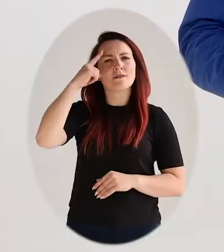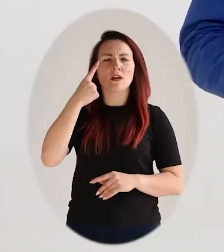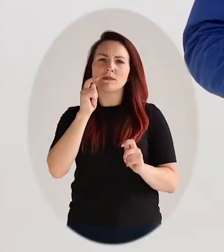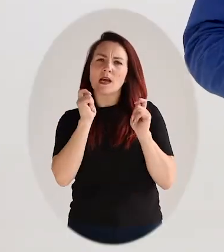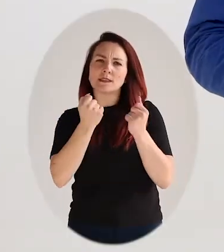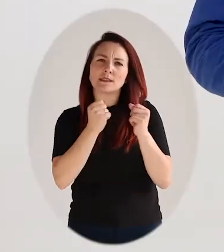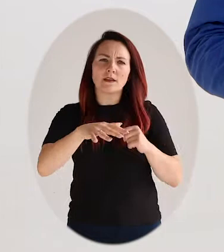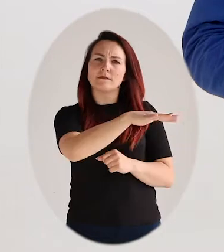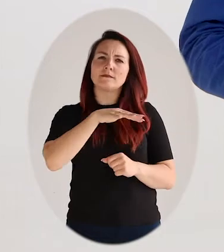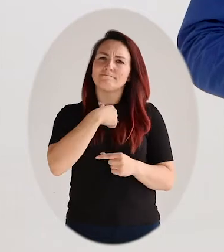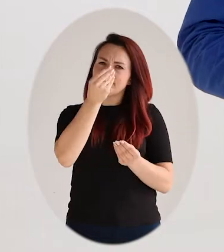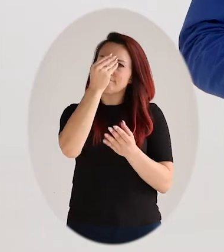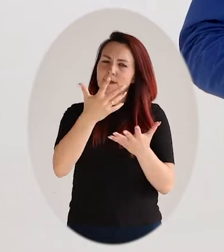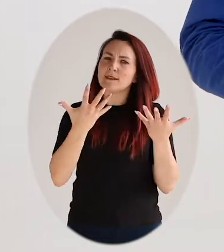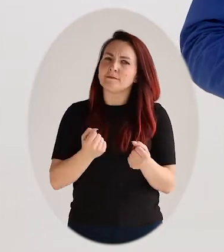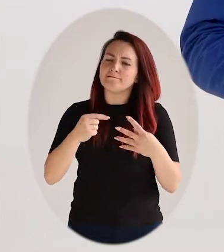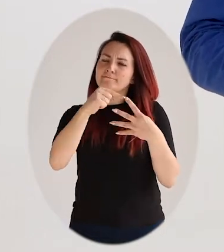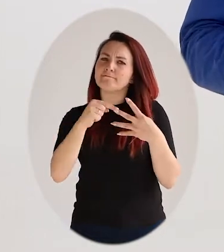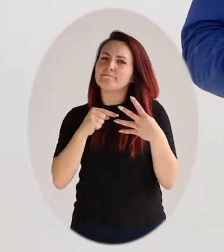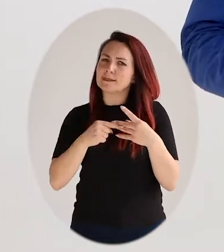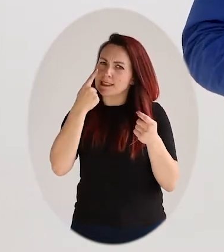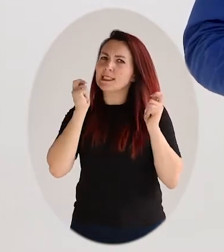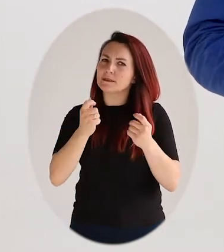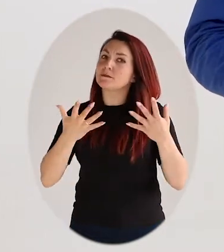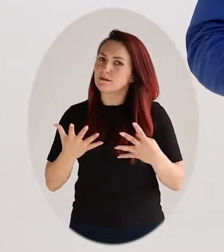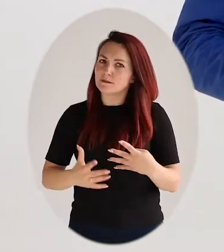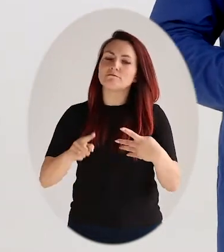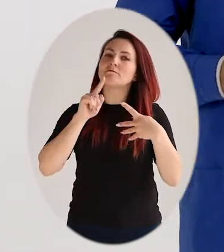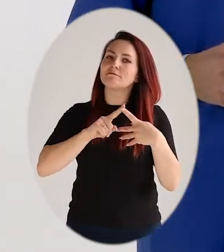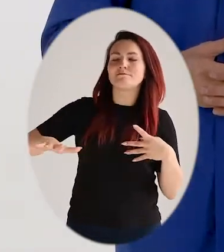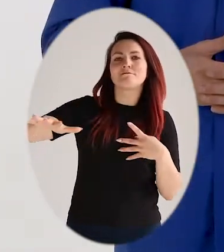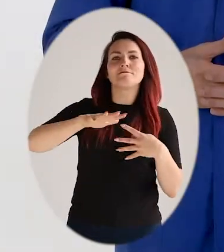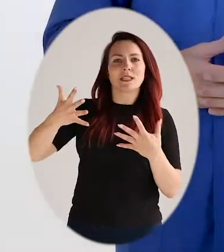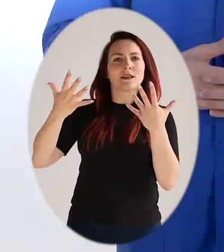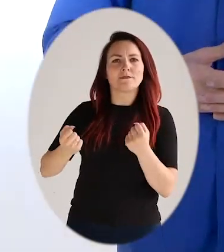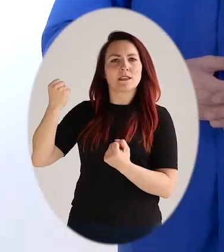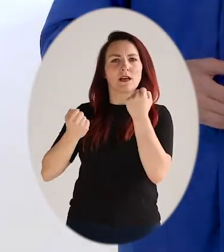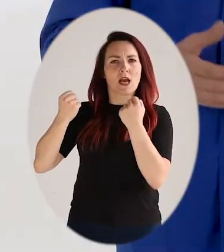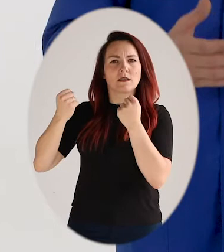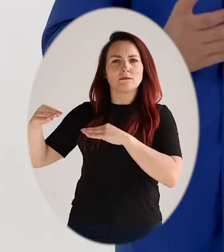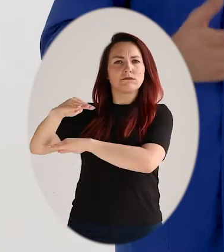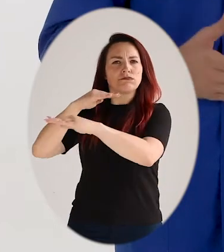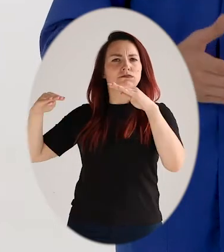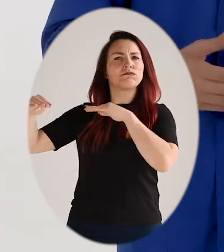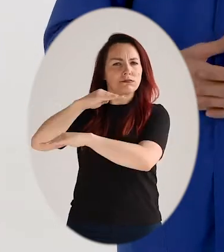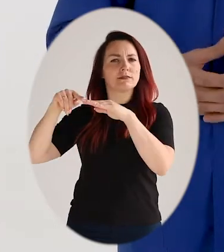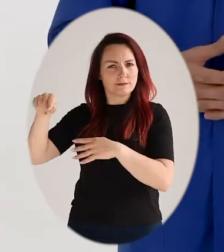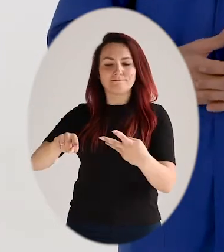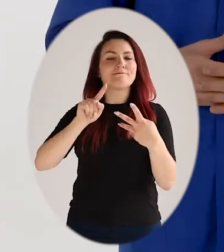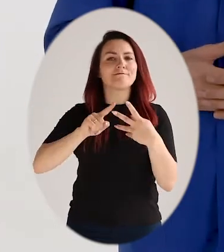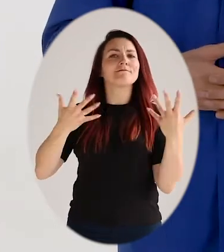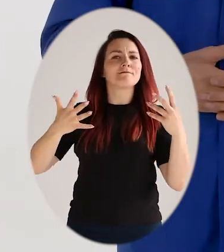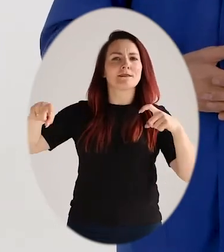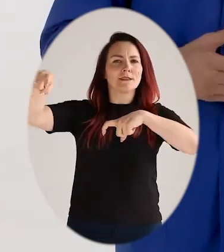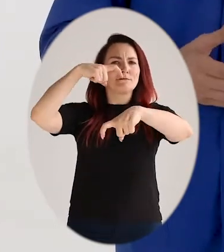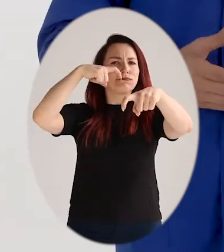In order to ensure your safety in our plant, you should pay attention to the following hazards: the traffic of large-sized